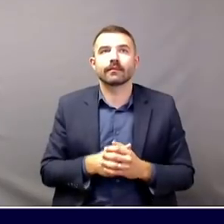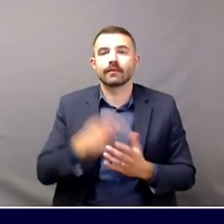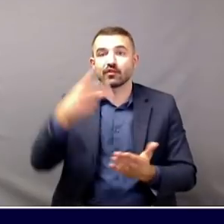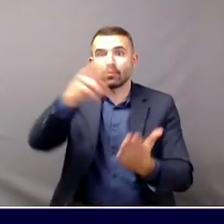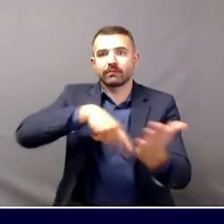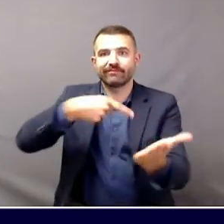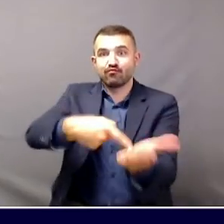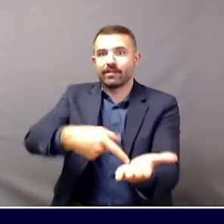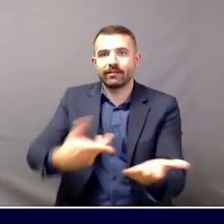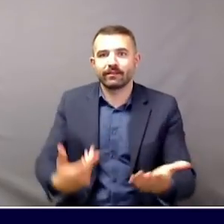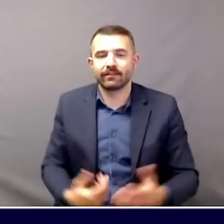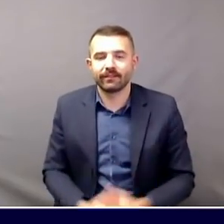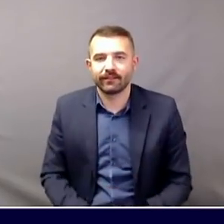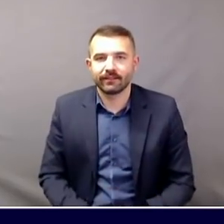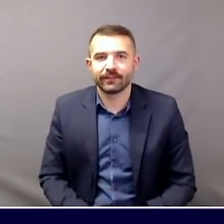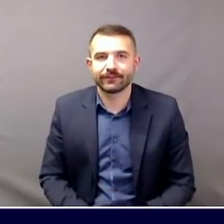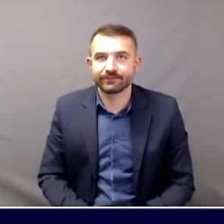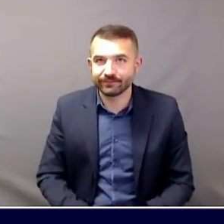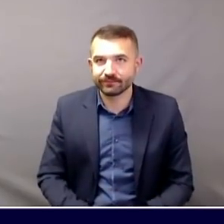Okay. Thank you.